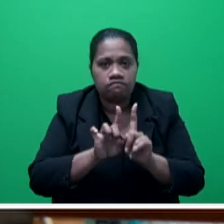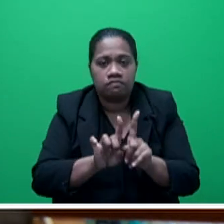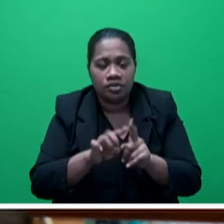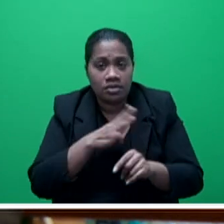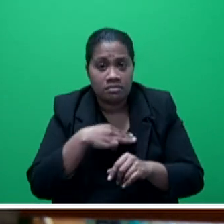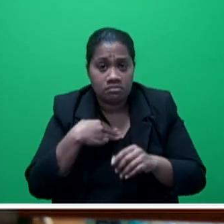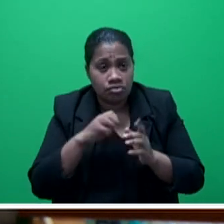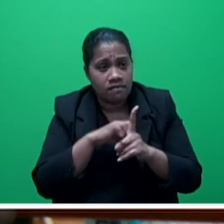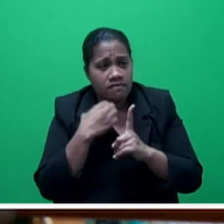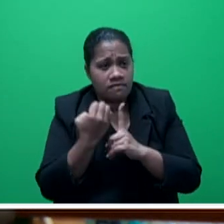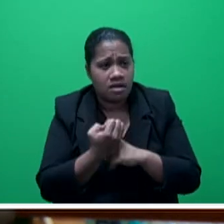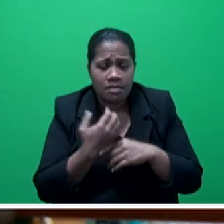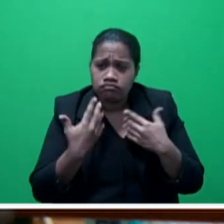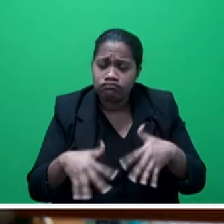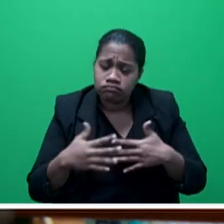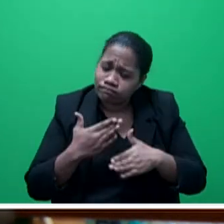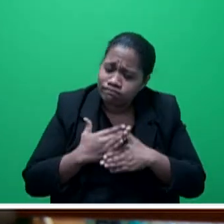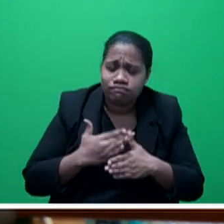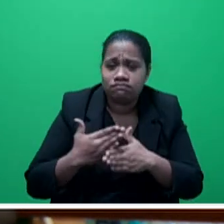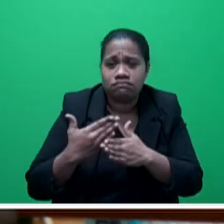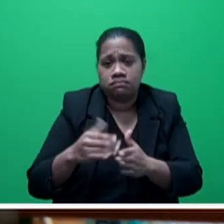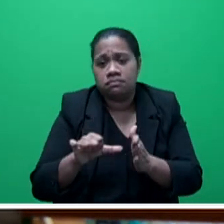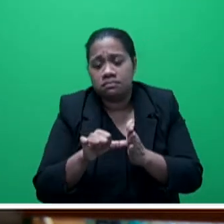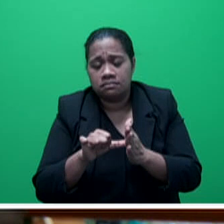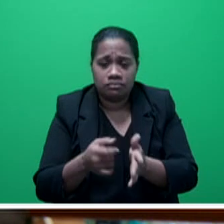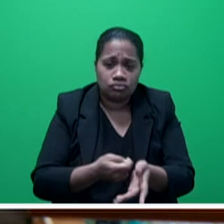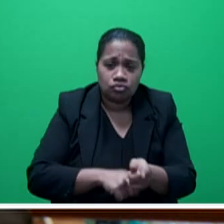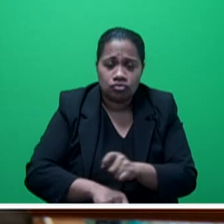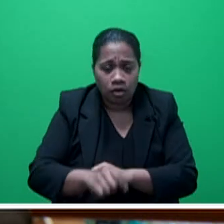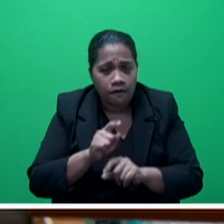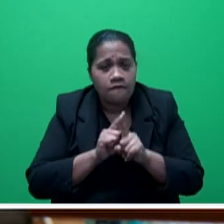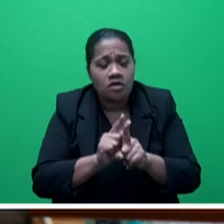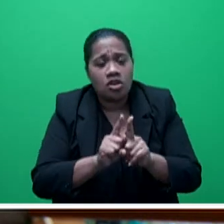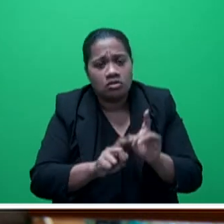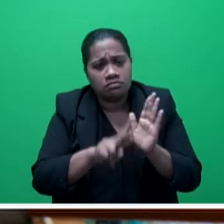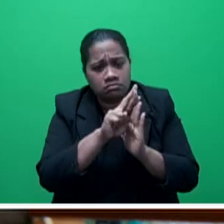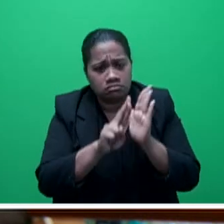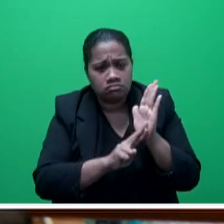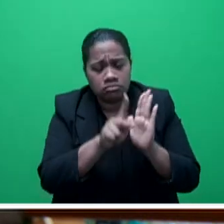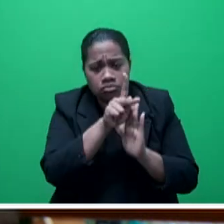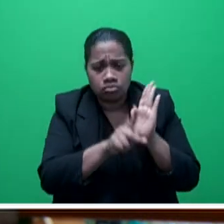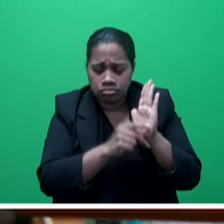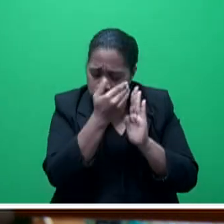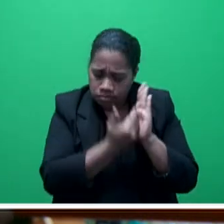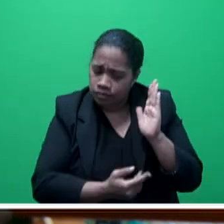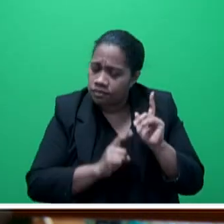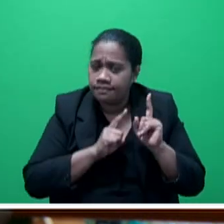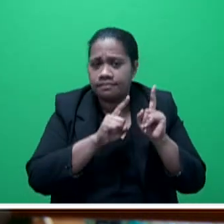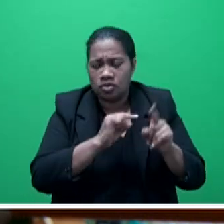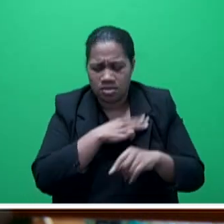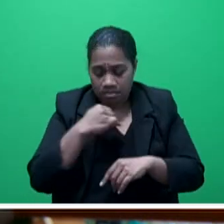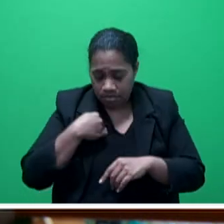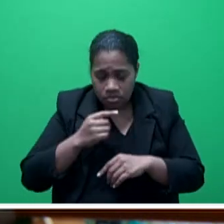in stepping up enforcement of environmental regulations and policies. The Ministry is focused to continue to